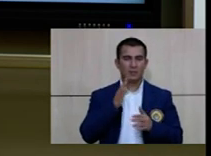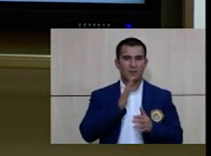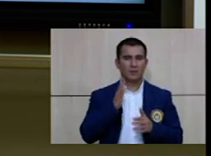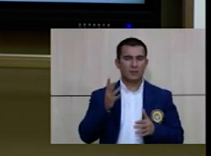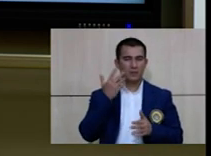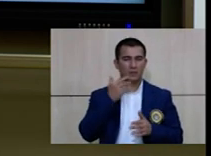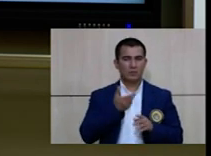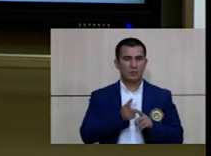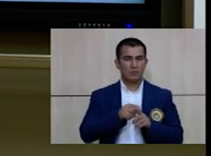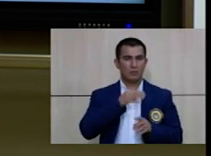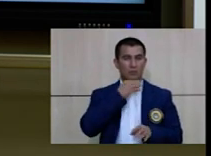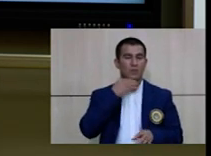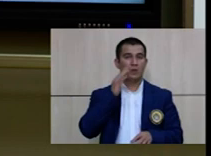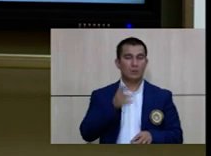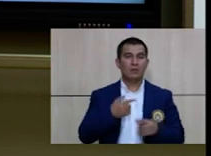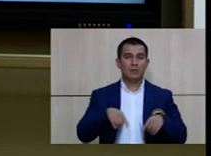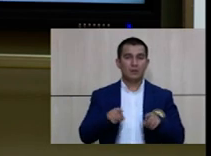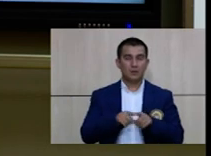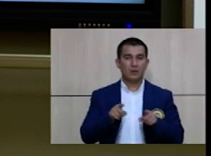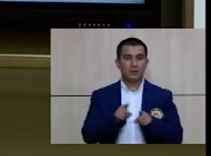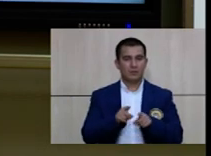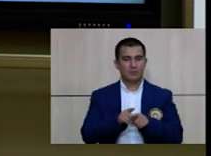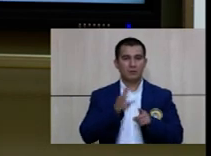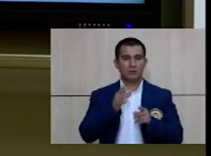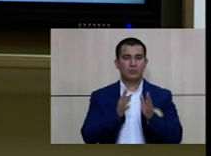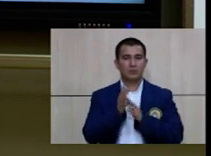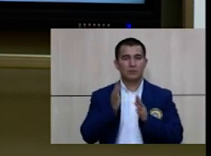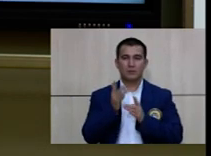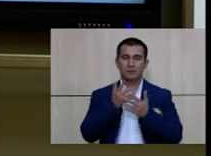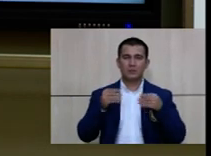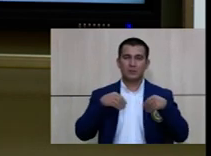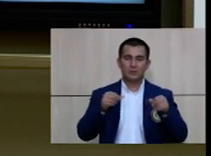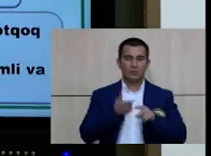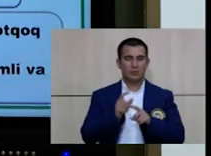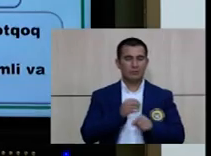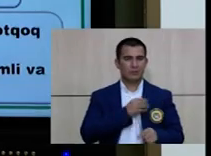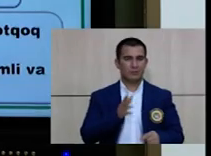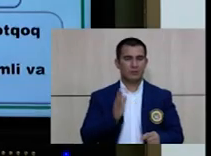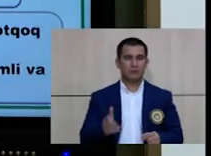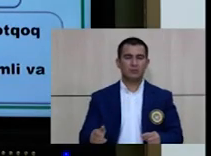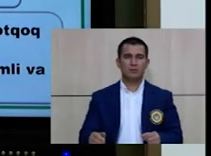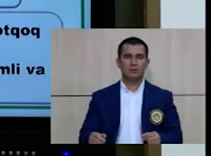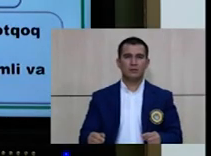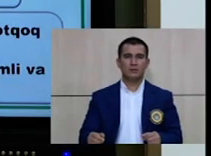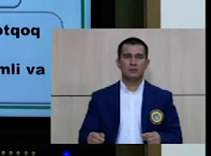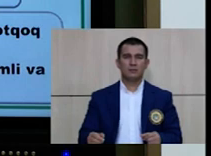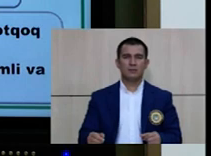uning unumdorlik xususiyati ham shuncha yuqoriligi bilan ham tanishgansiz.